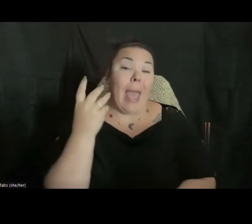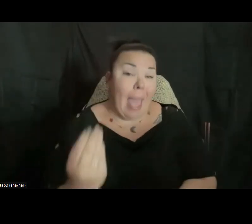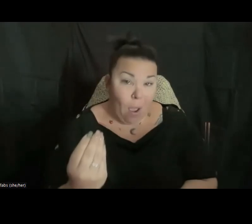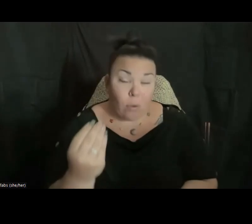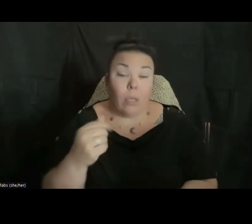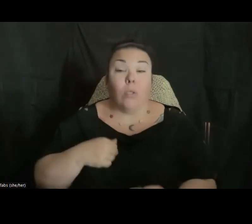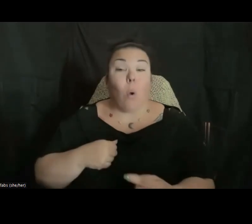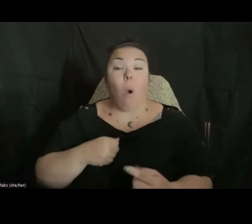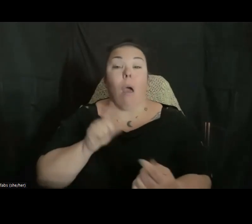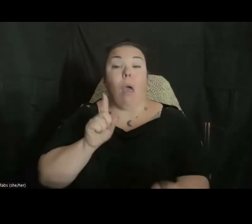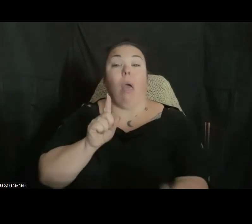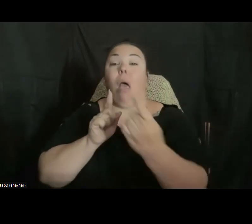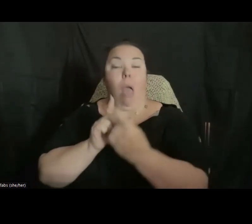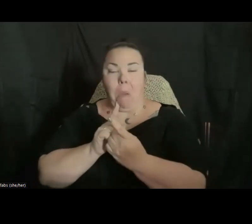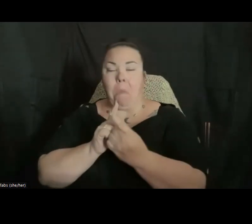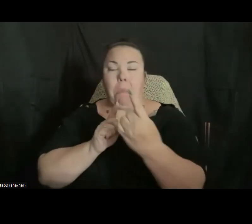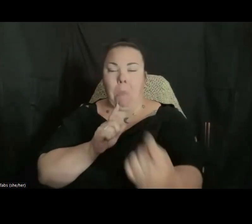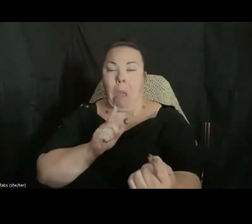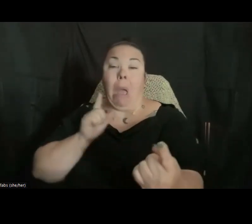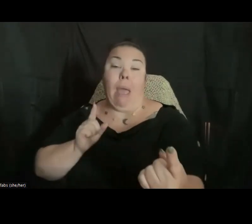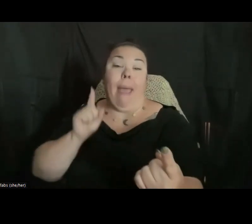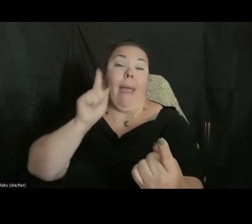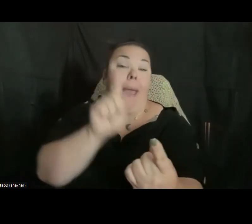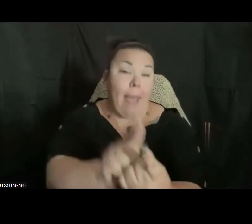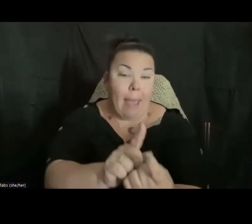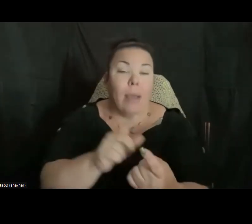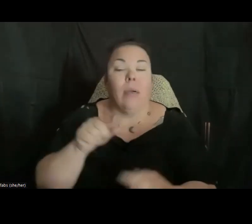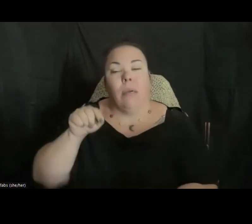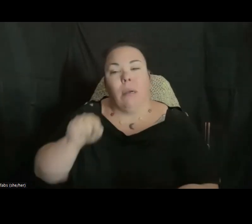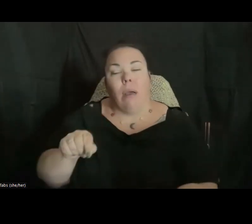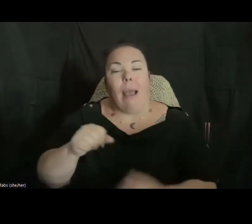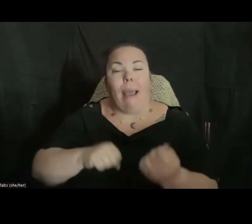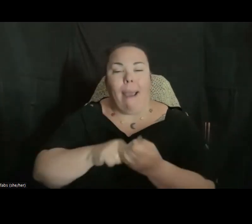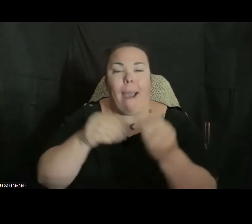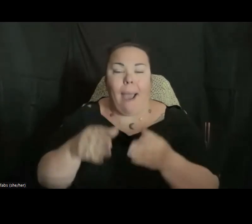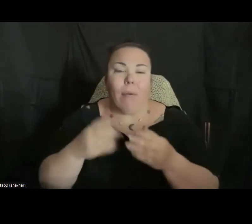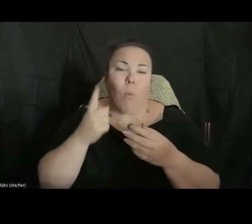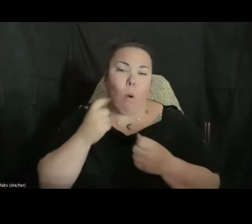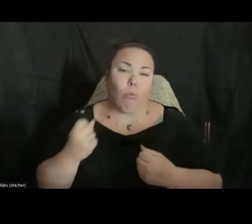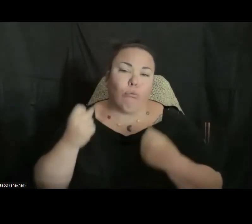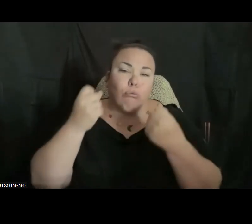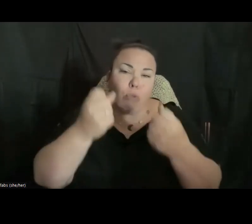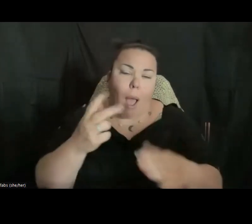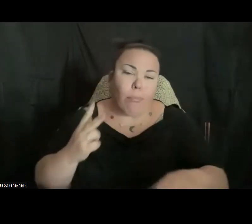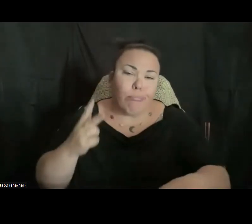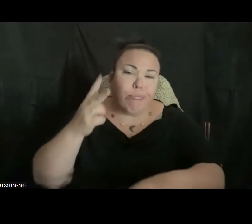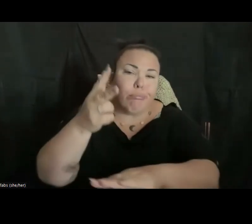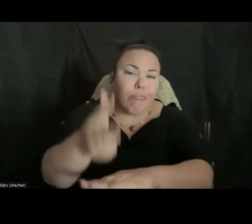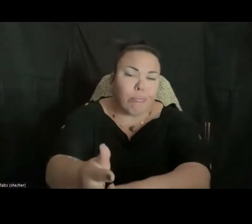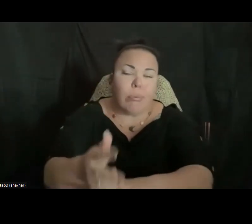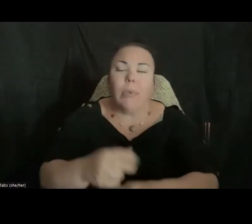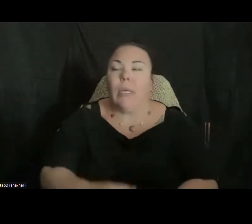their offices, drive and meet the survivor where they are, screen for all of the different things that